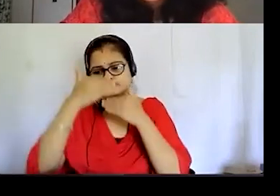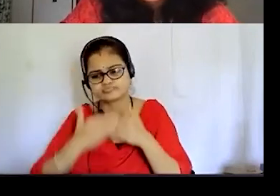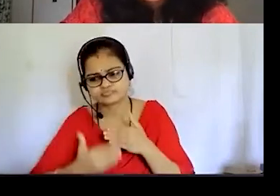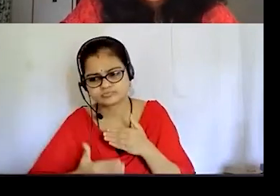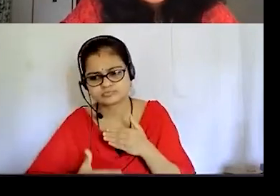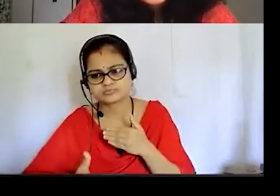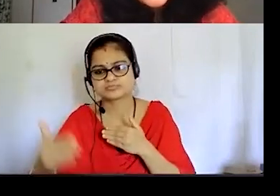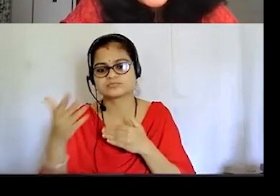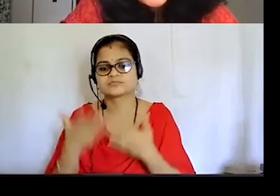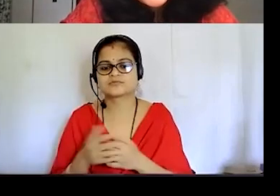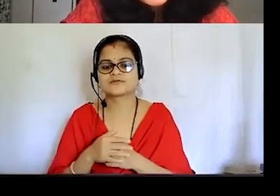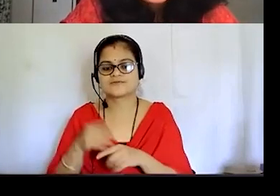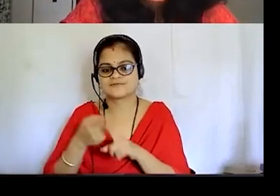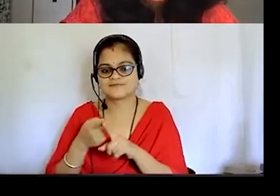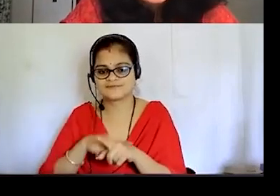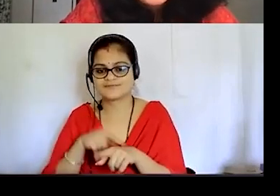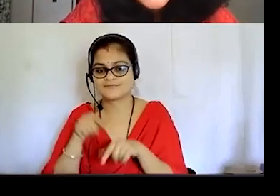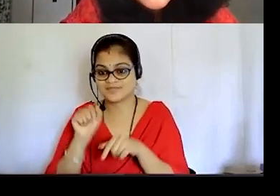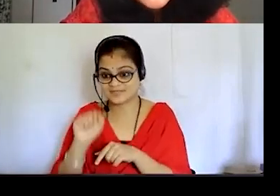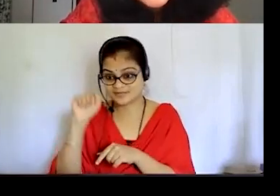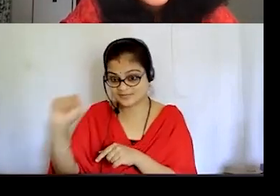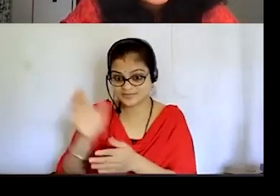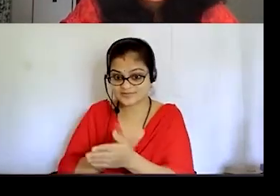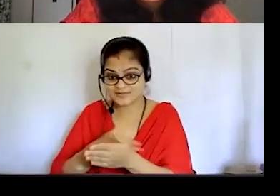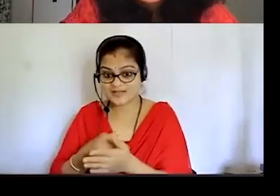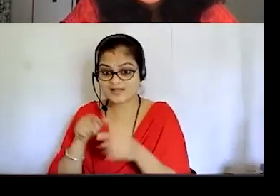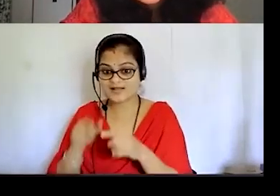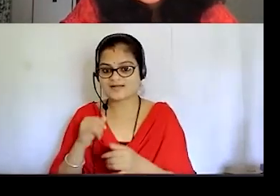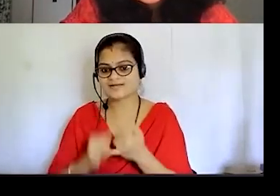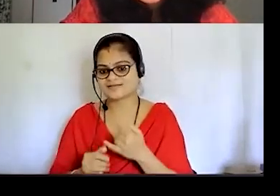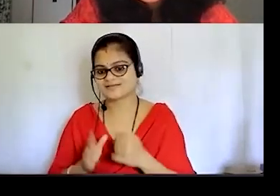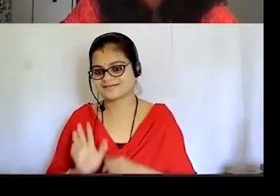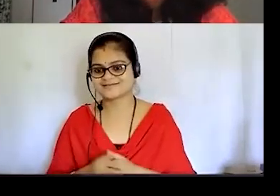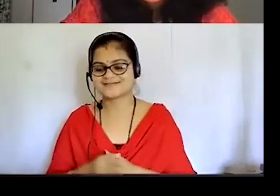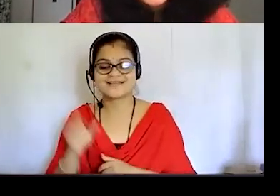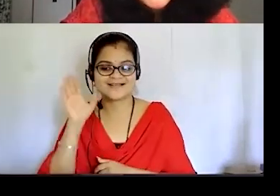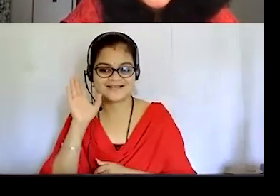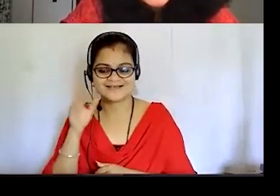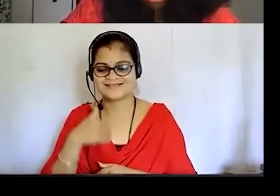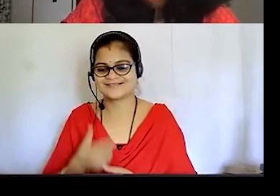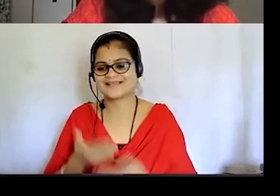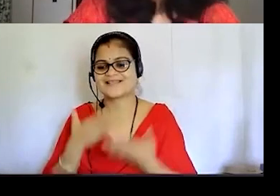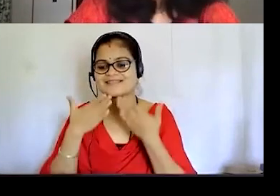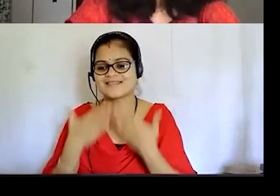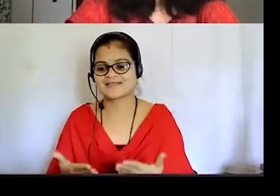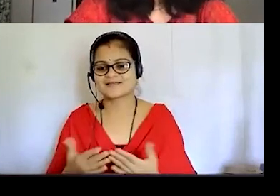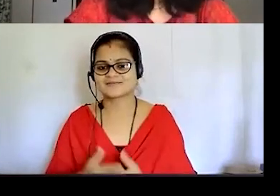of poet T.S. Eliot. You are the music while the music lasts. Thank you for listening.